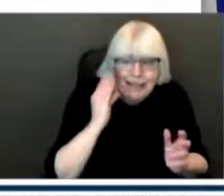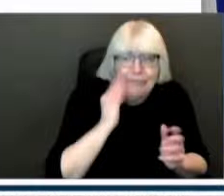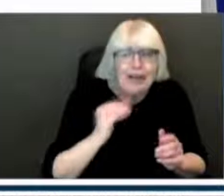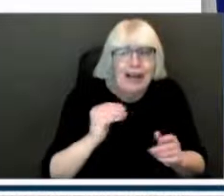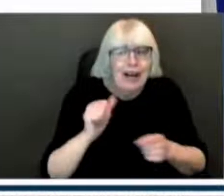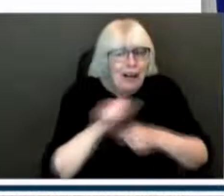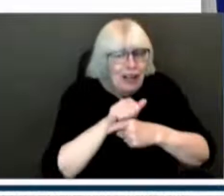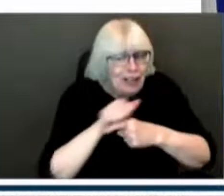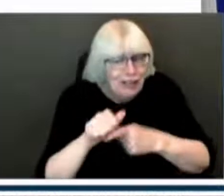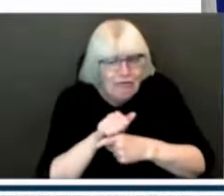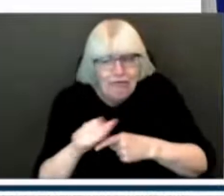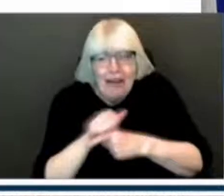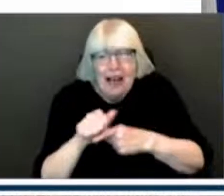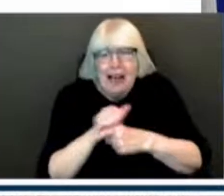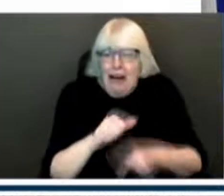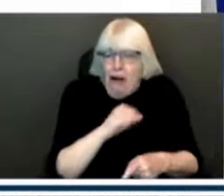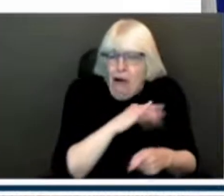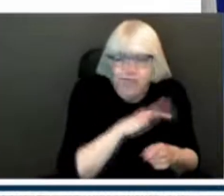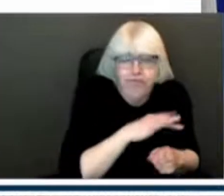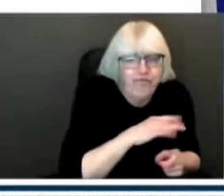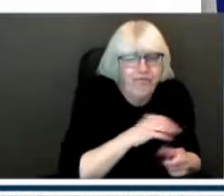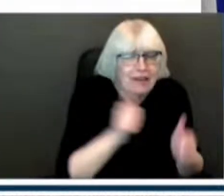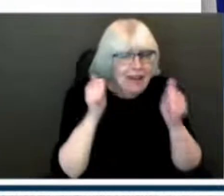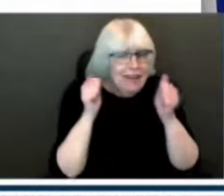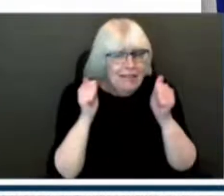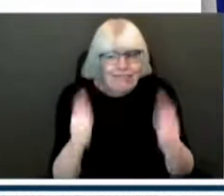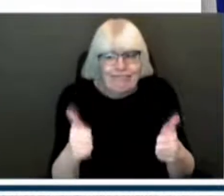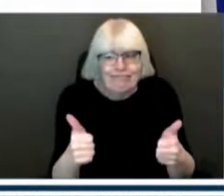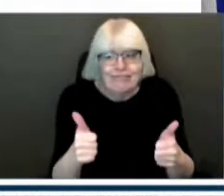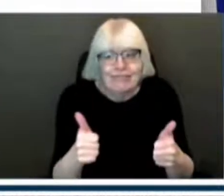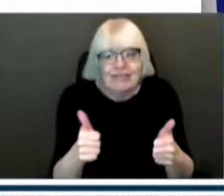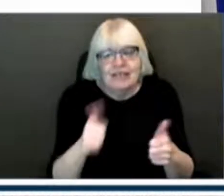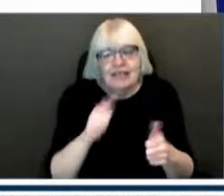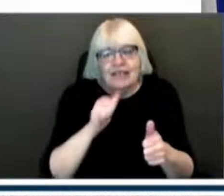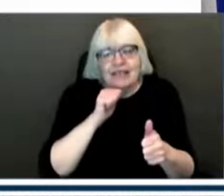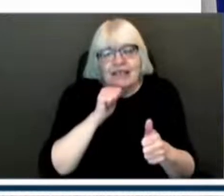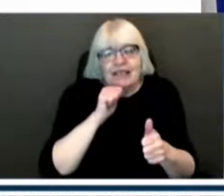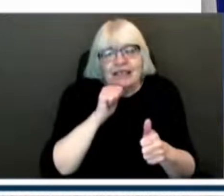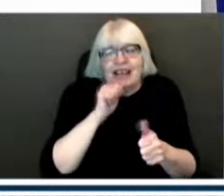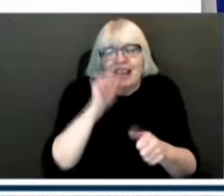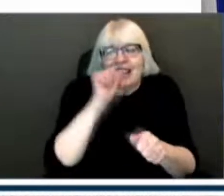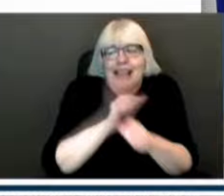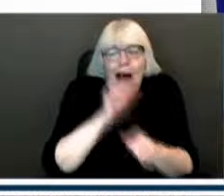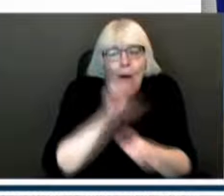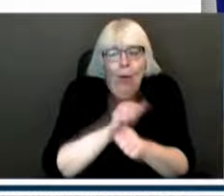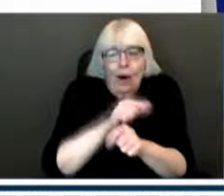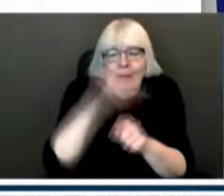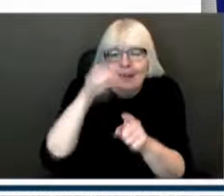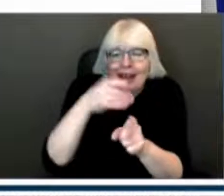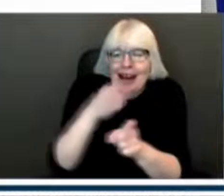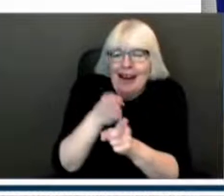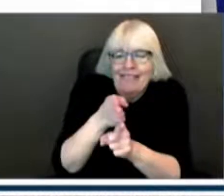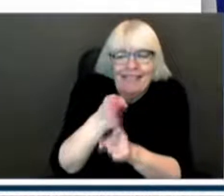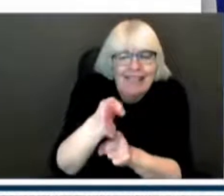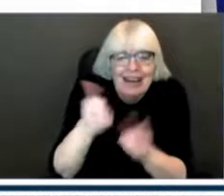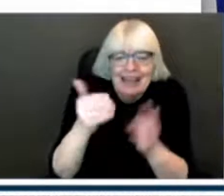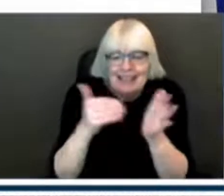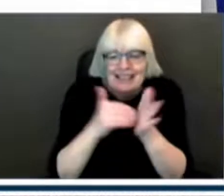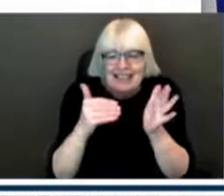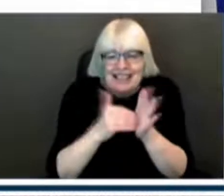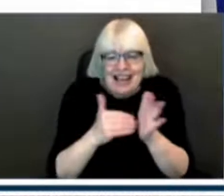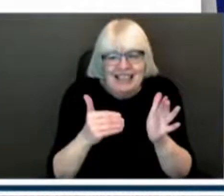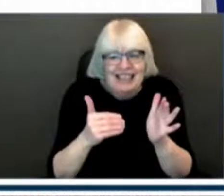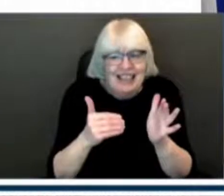but they aren't working in their chosen field. And I don't blame them. To every Nova Scotian who might not fully understand the important work